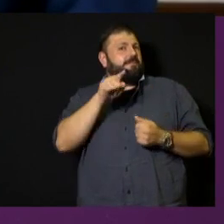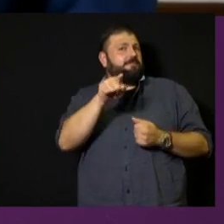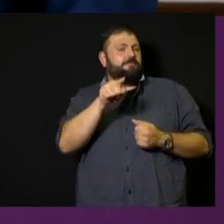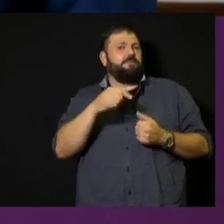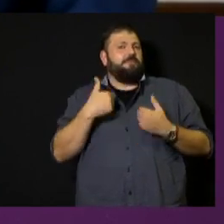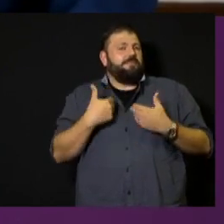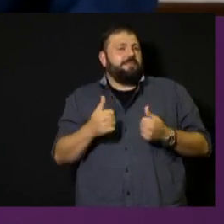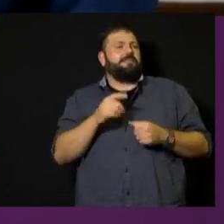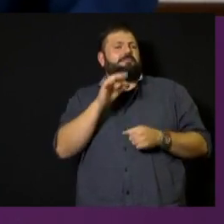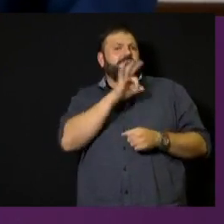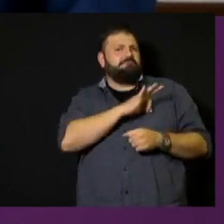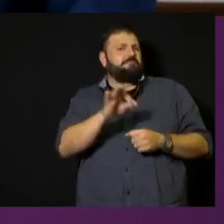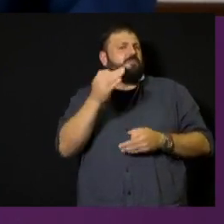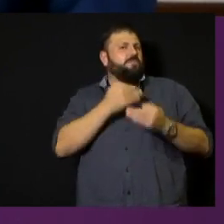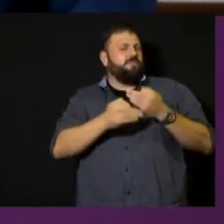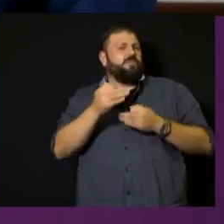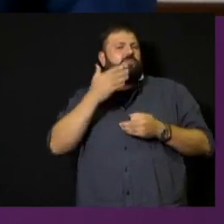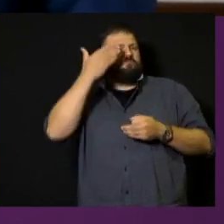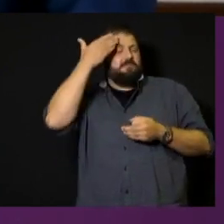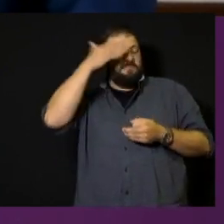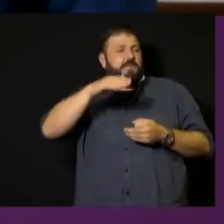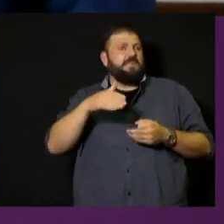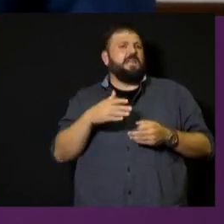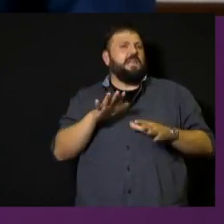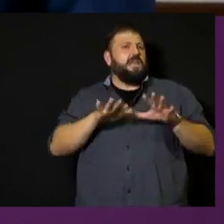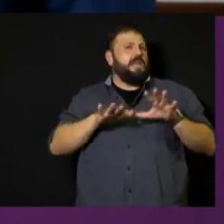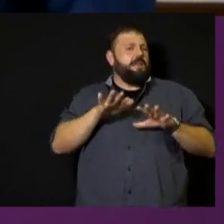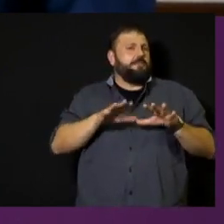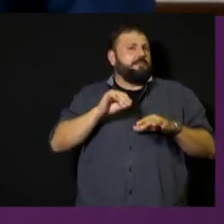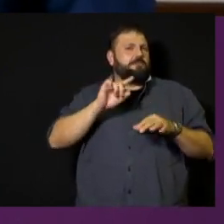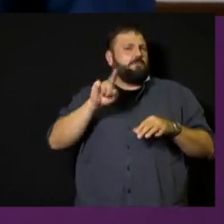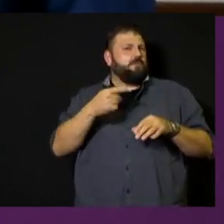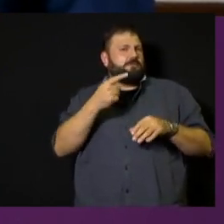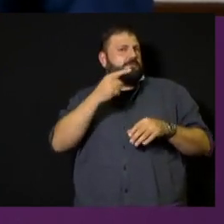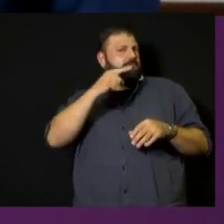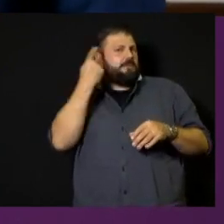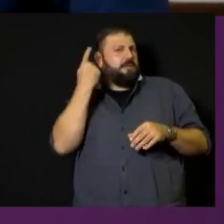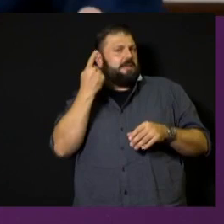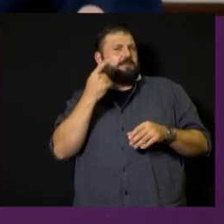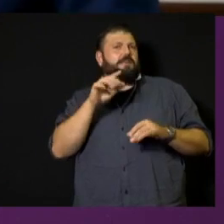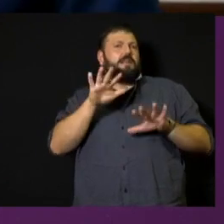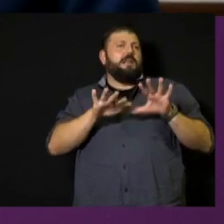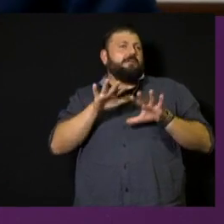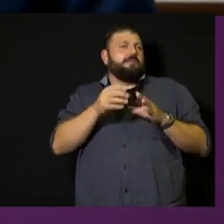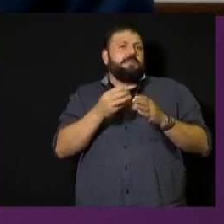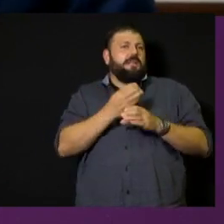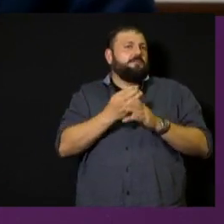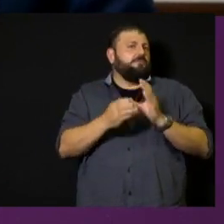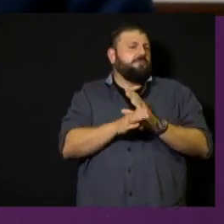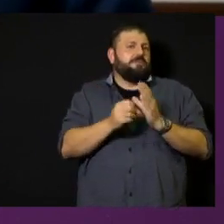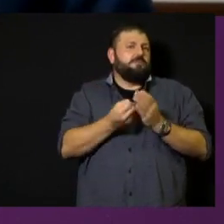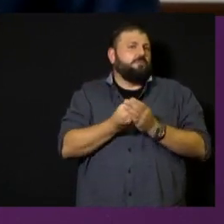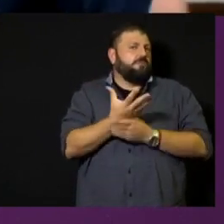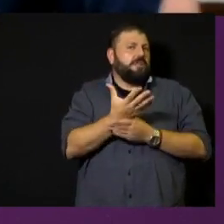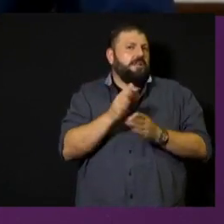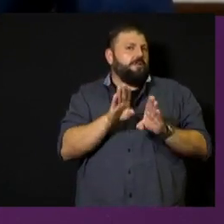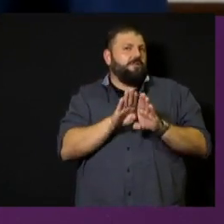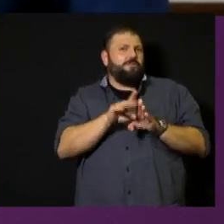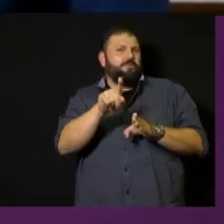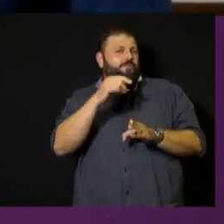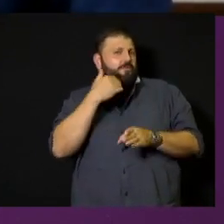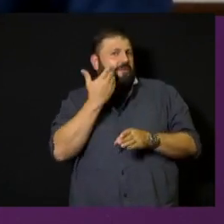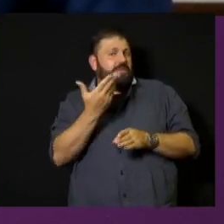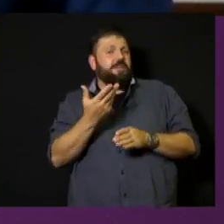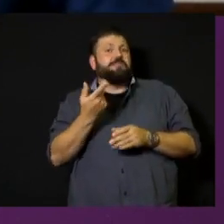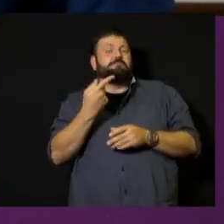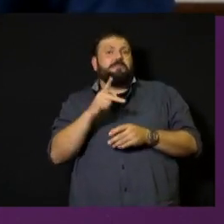understanding that you will stumble along the way, things won't come out the you plan, you